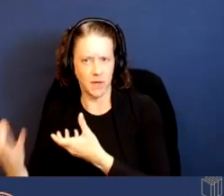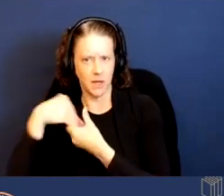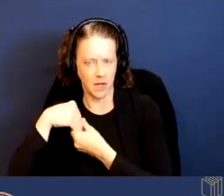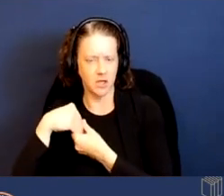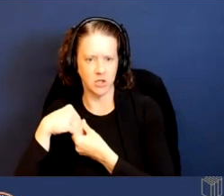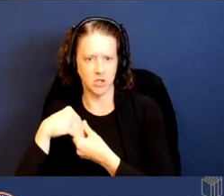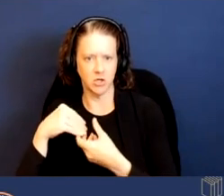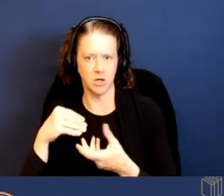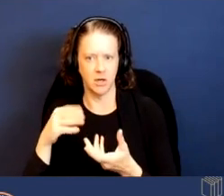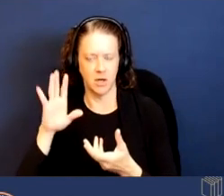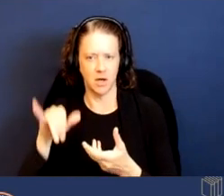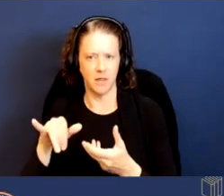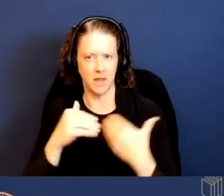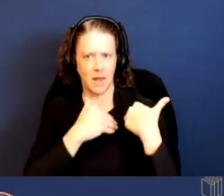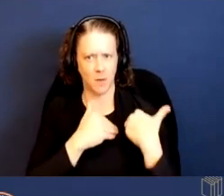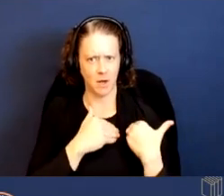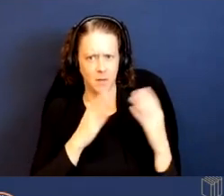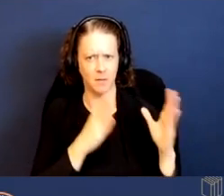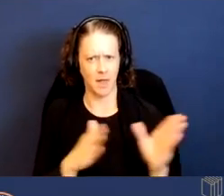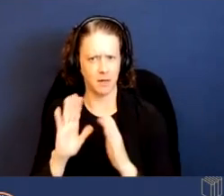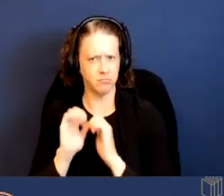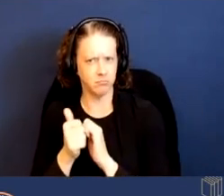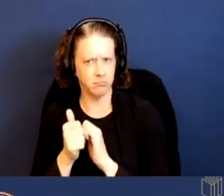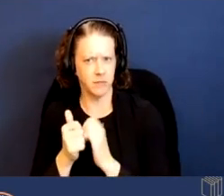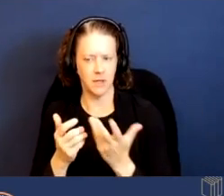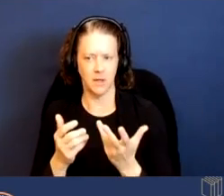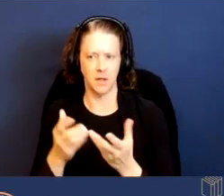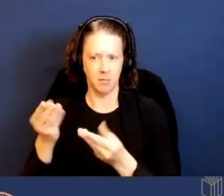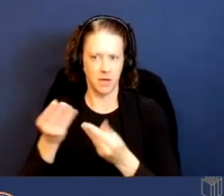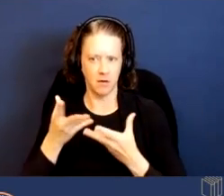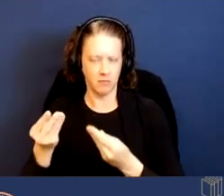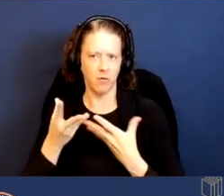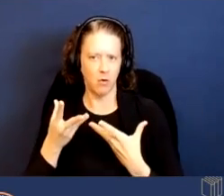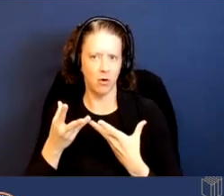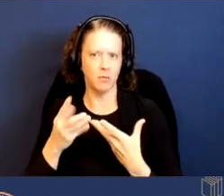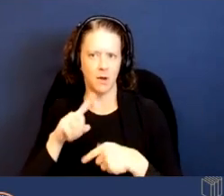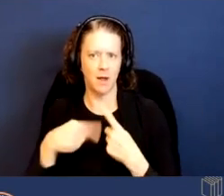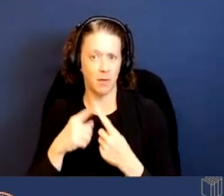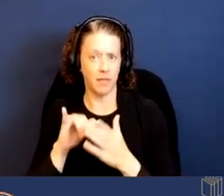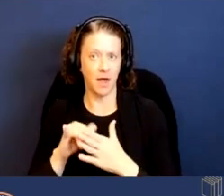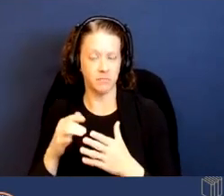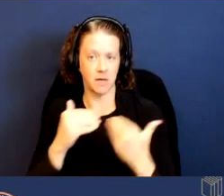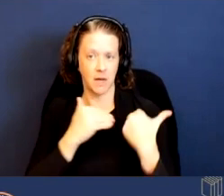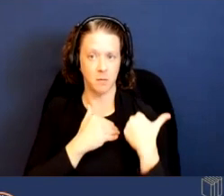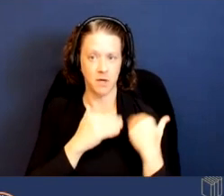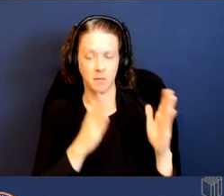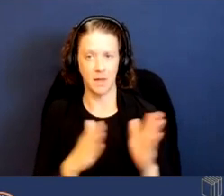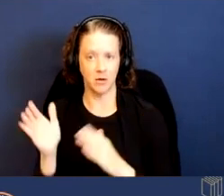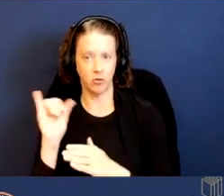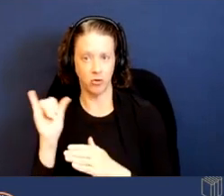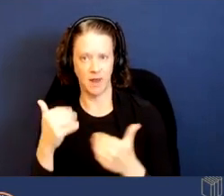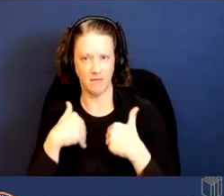the accountability plan, being informed of the accountability plan as well, and having access to